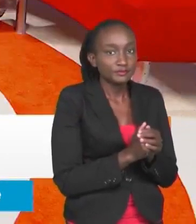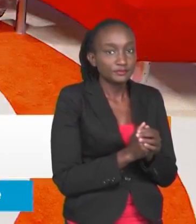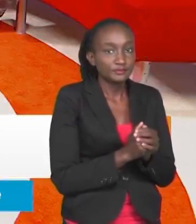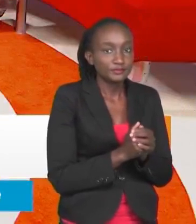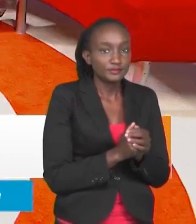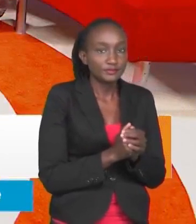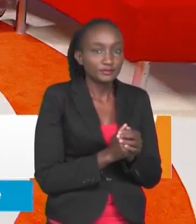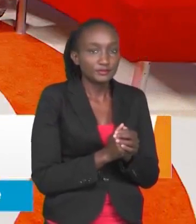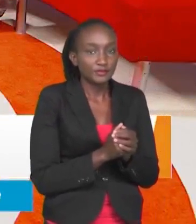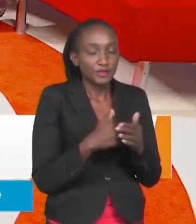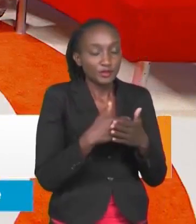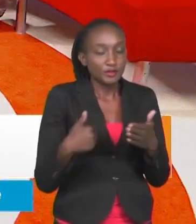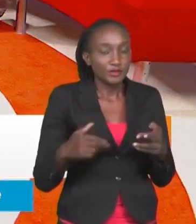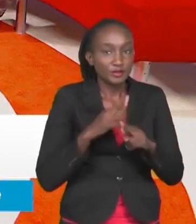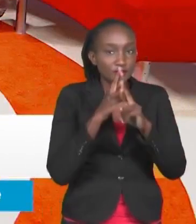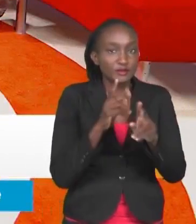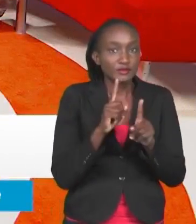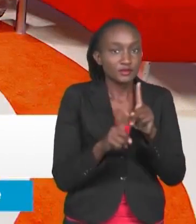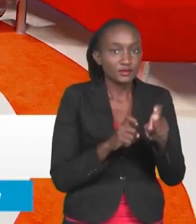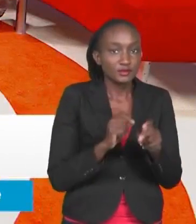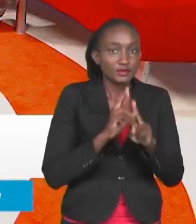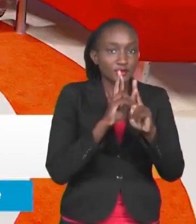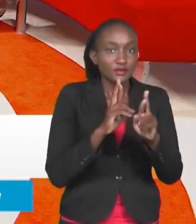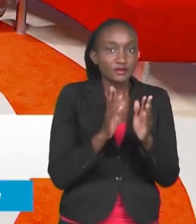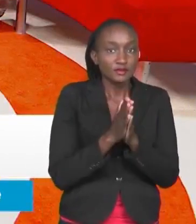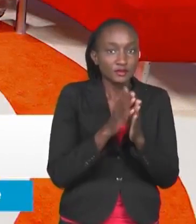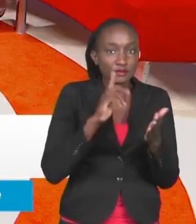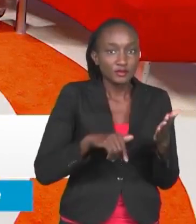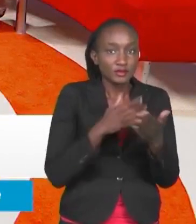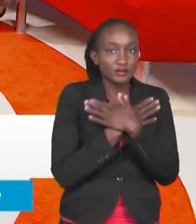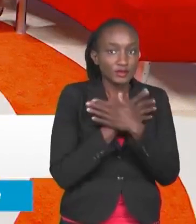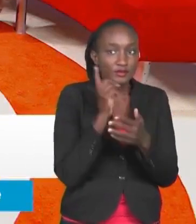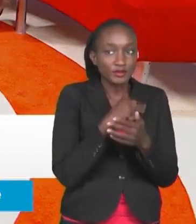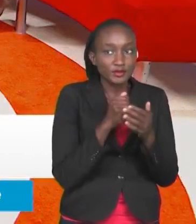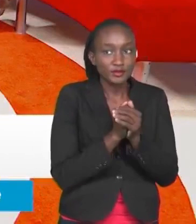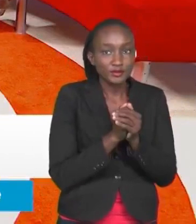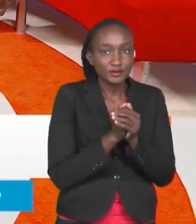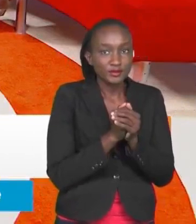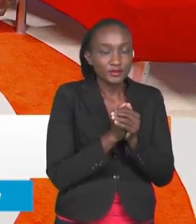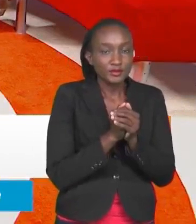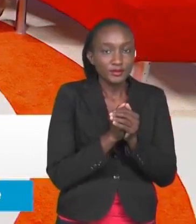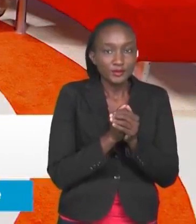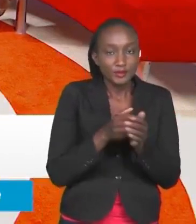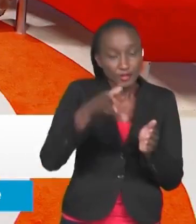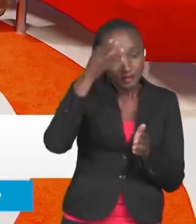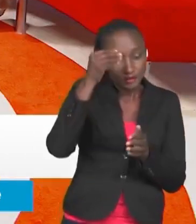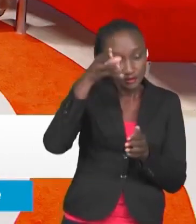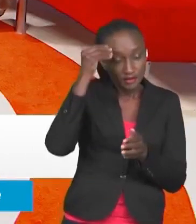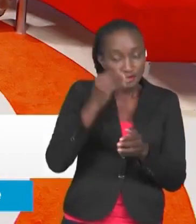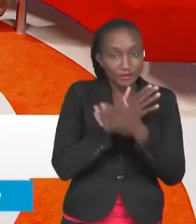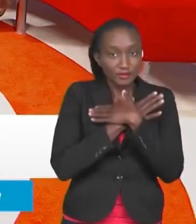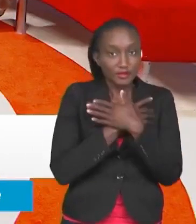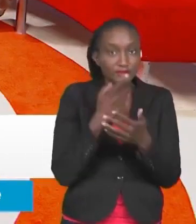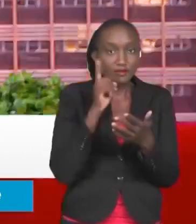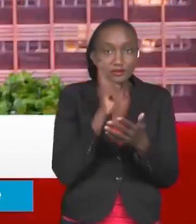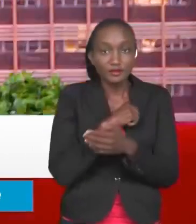me, before I respond to your query, let me respond to what my learned colleague said. I know learned friends will have to respond to each other. Have to